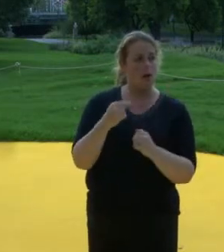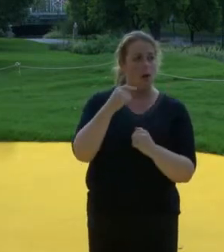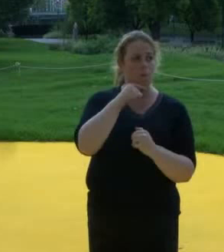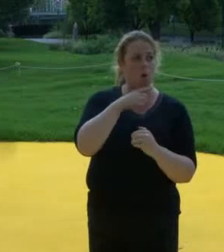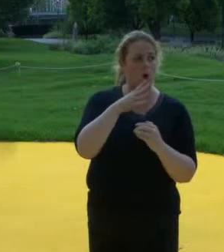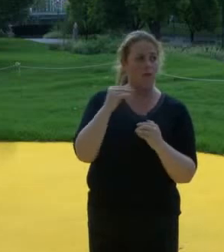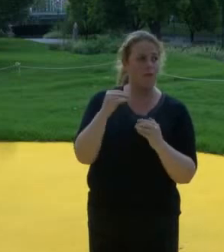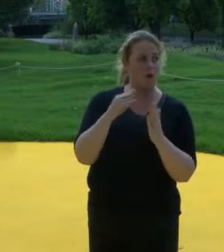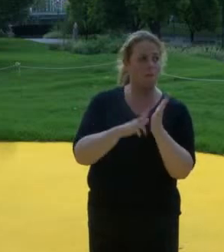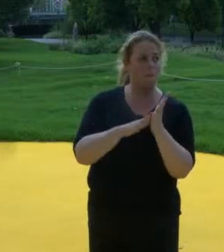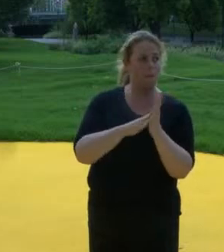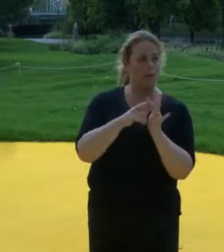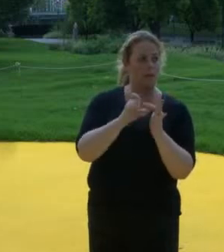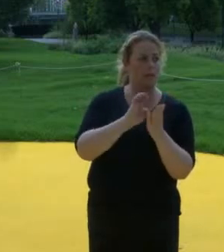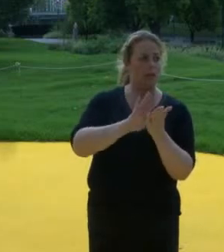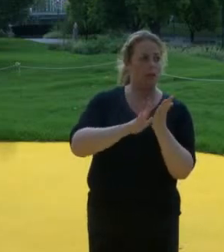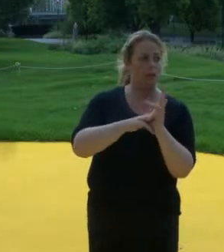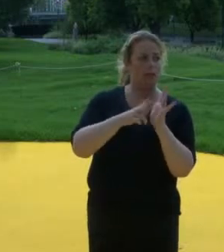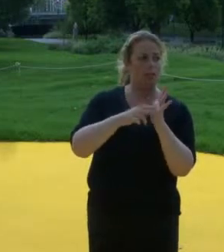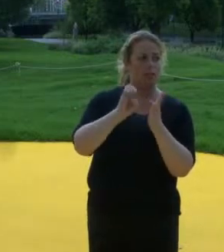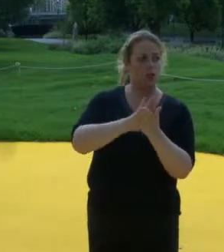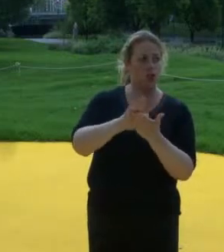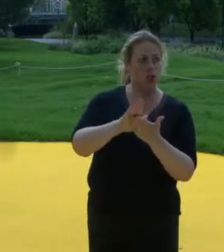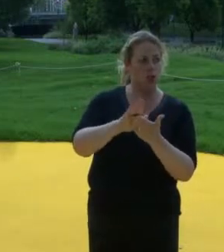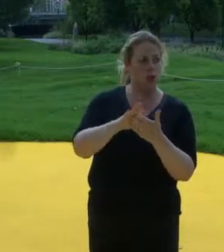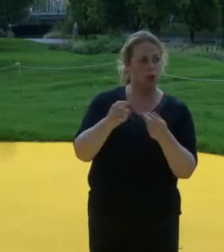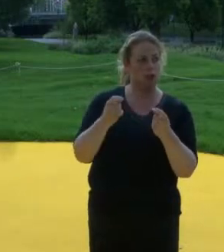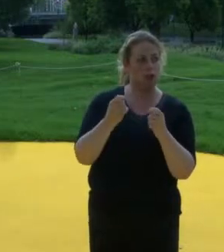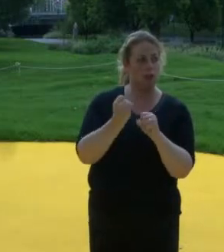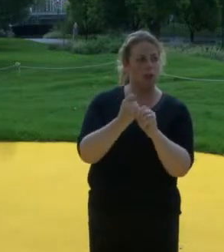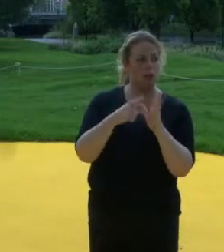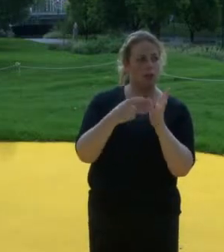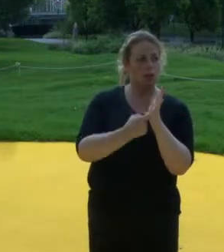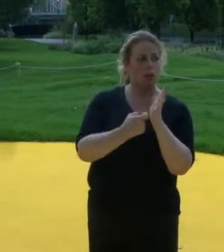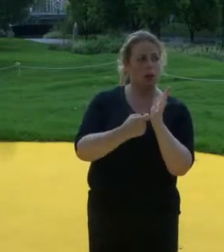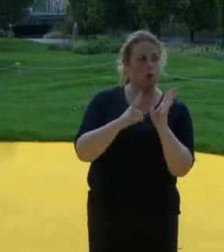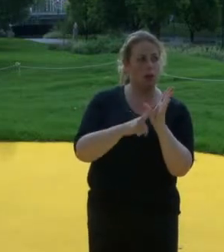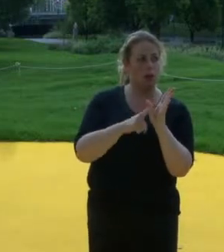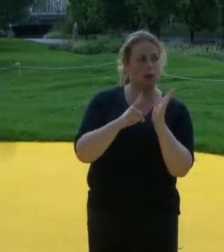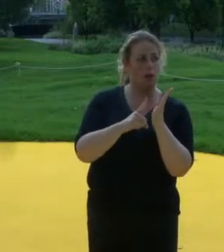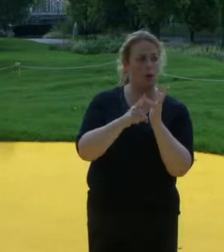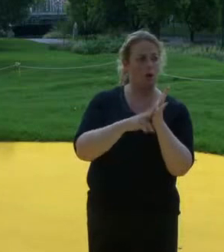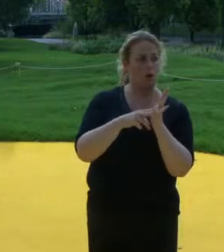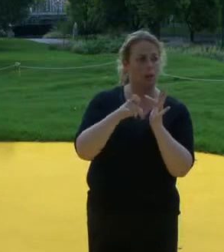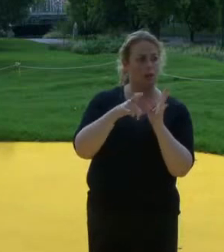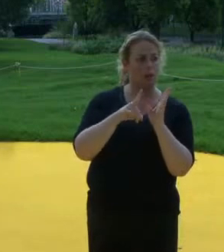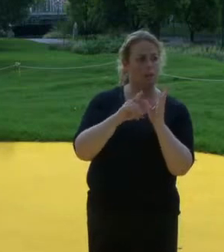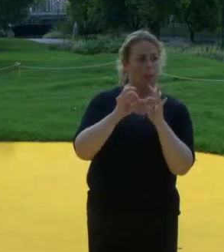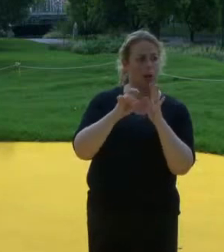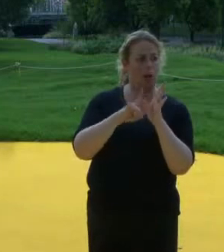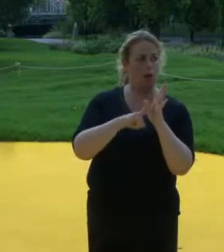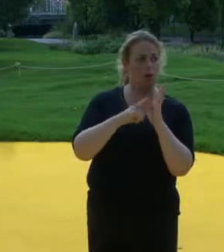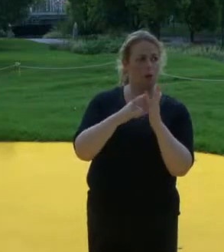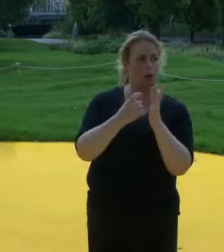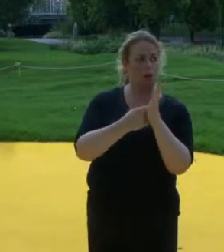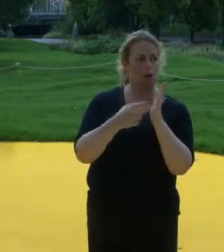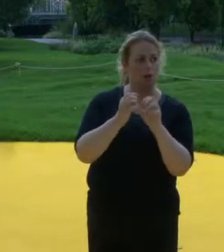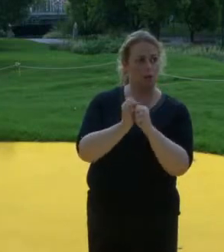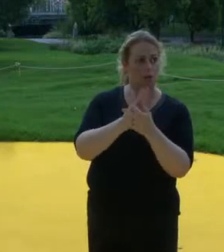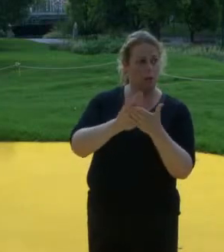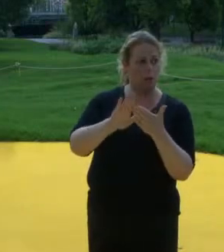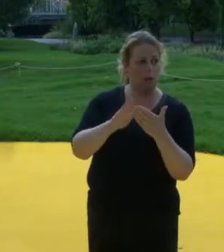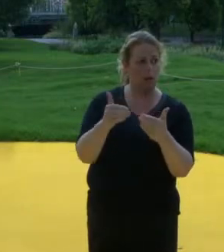Gary Lonsborough, published by Allen and Unwin. Another Day in the Colony by Chelsea Wadago, published by